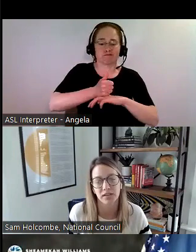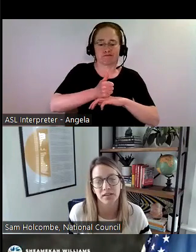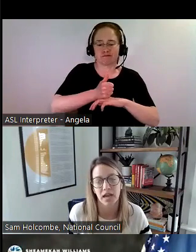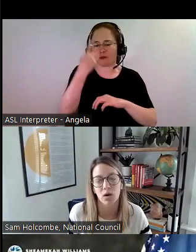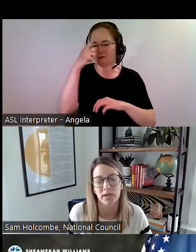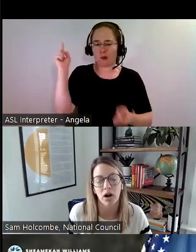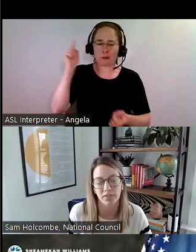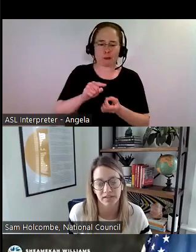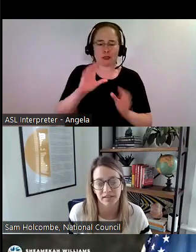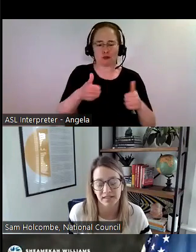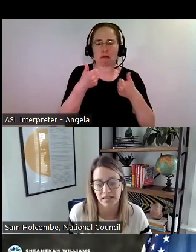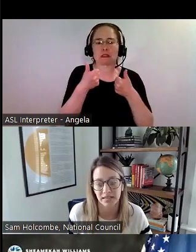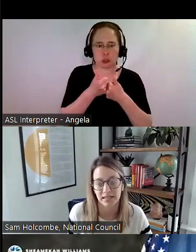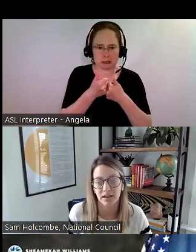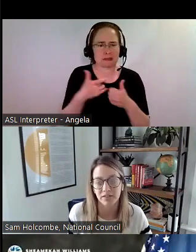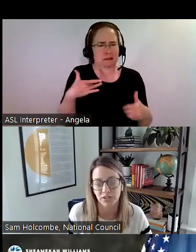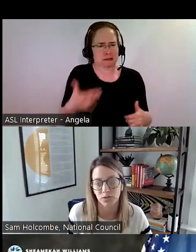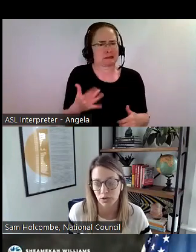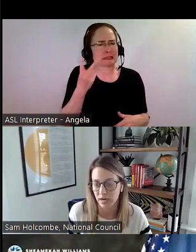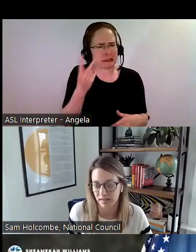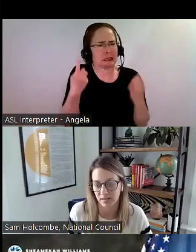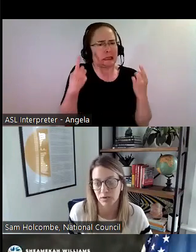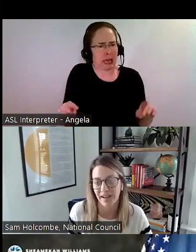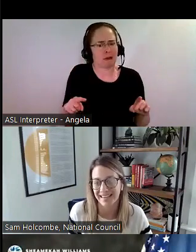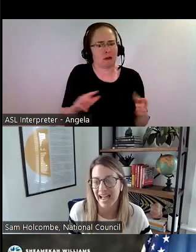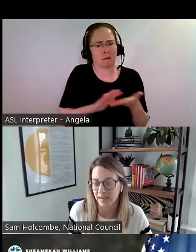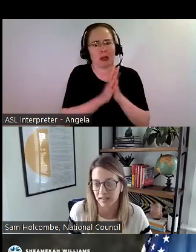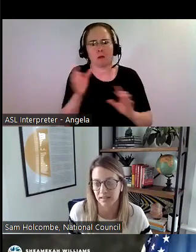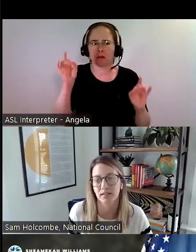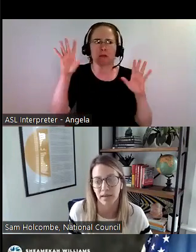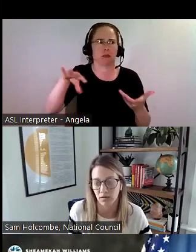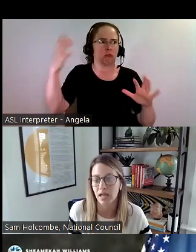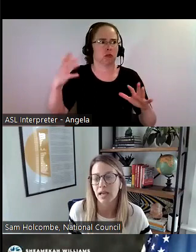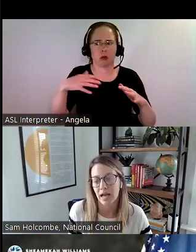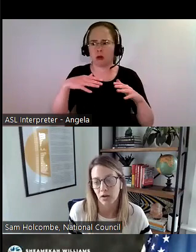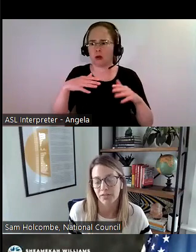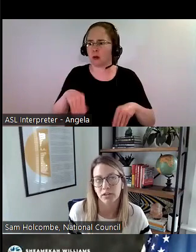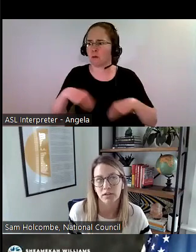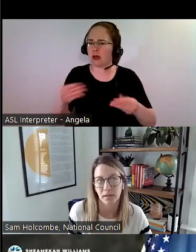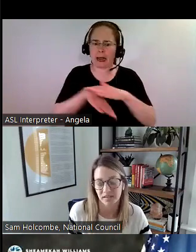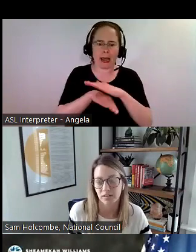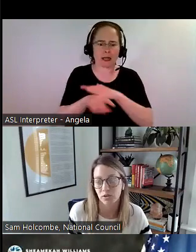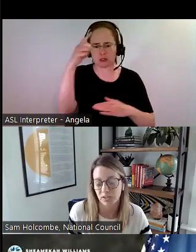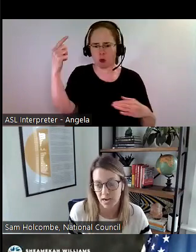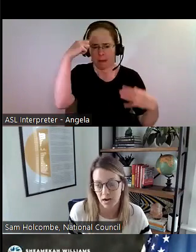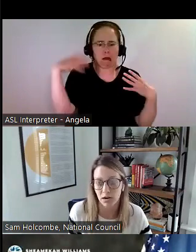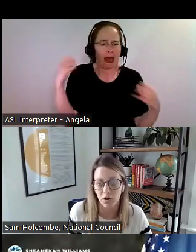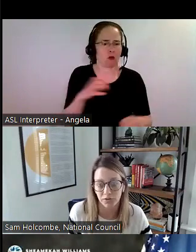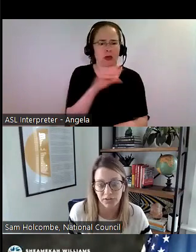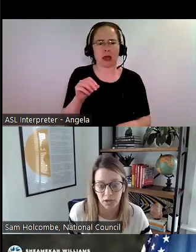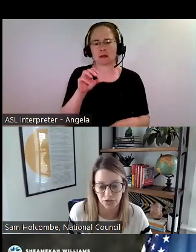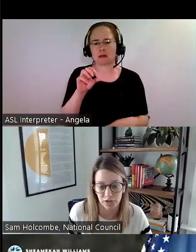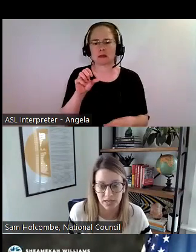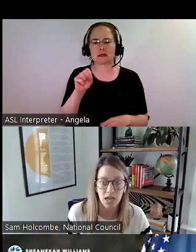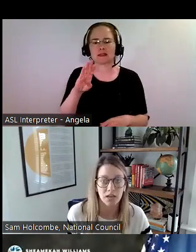alleviate challenges that we often see that have led to a crisis in providing access to mental health and substance use